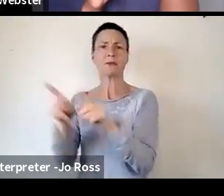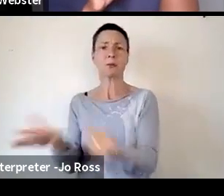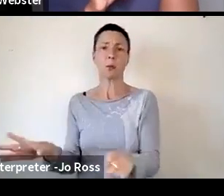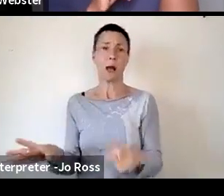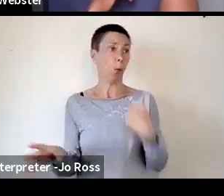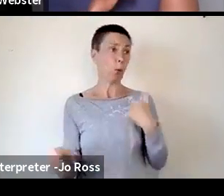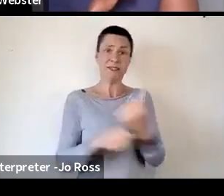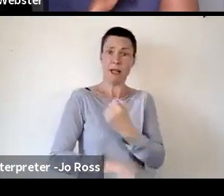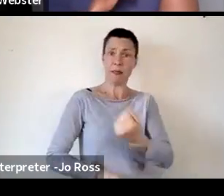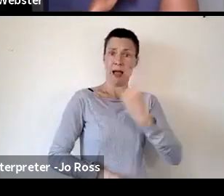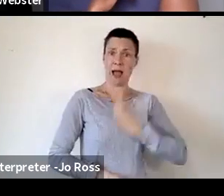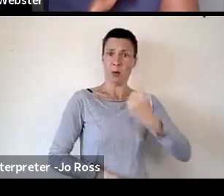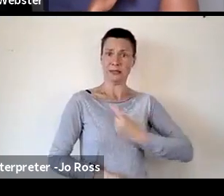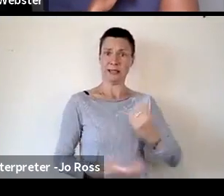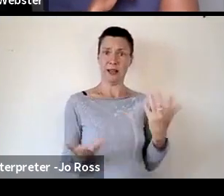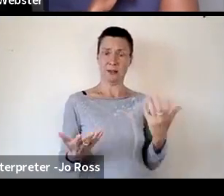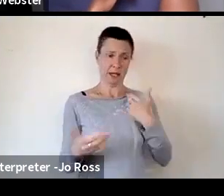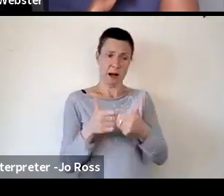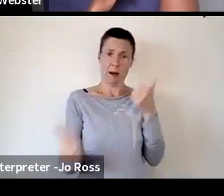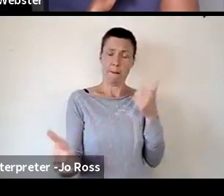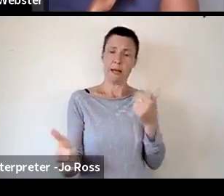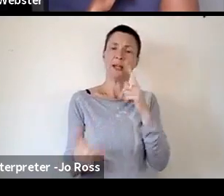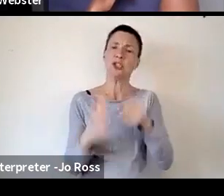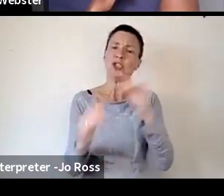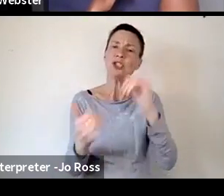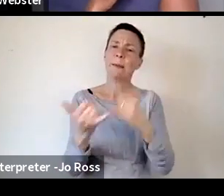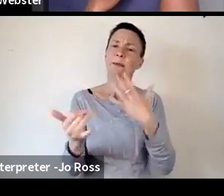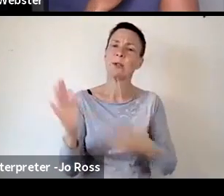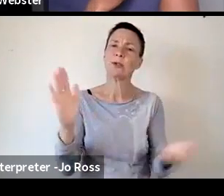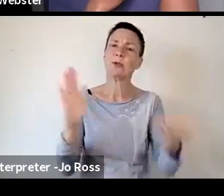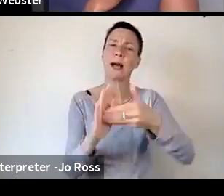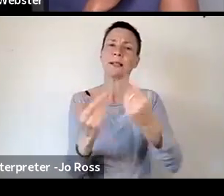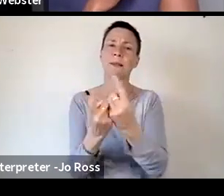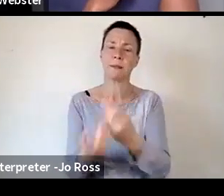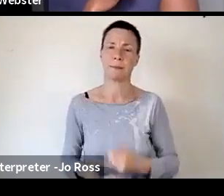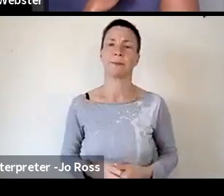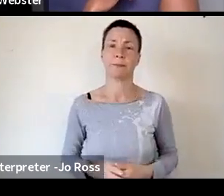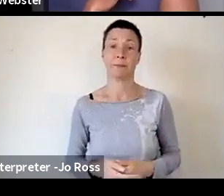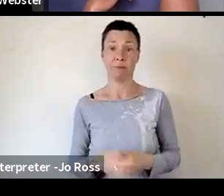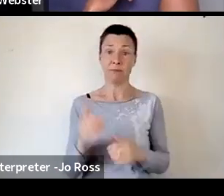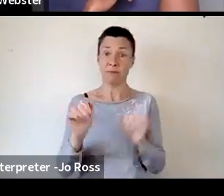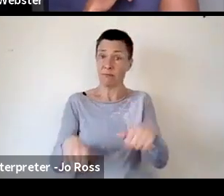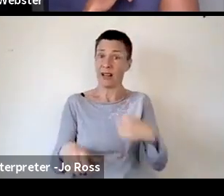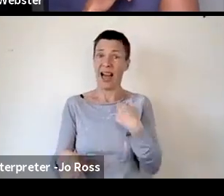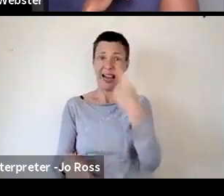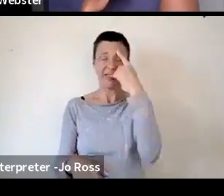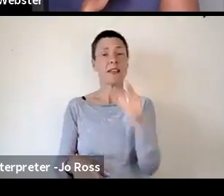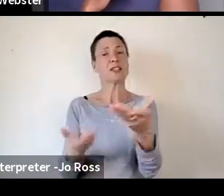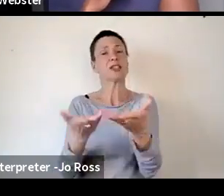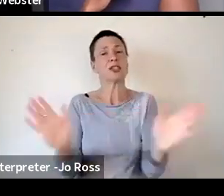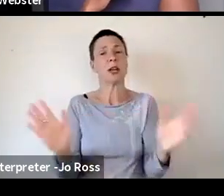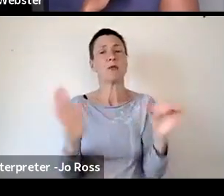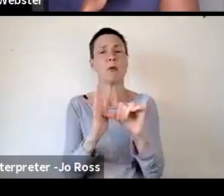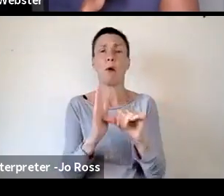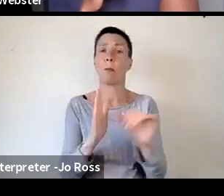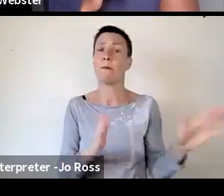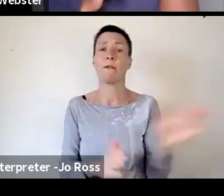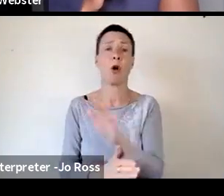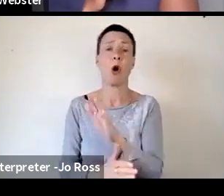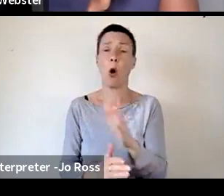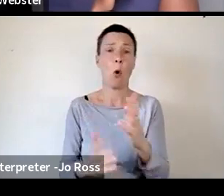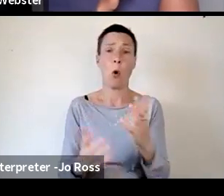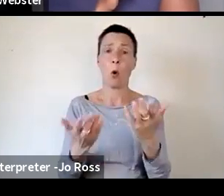off our own backs, if you like. James, did you have something to say on that? Yeah, I was just going to say that I think that's a general problem for the whole